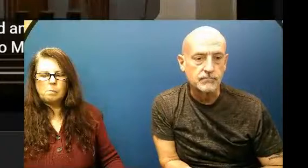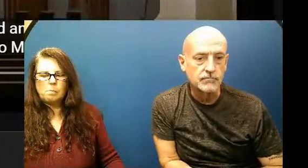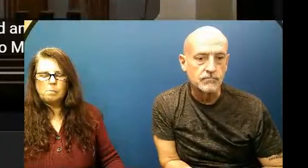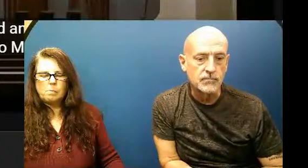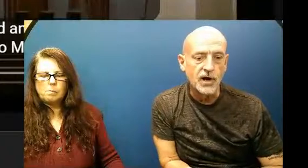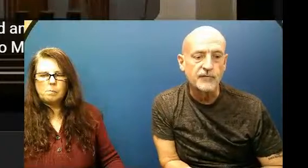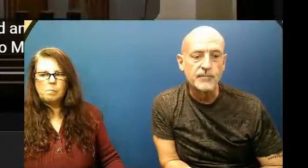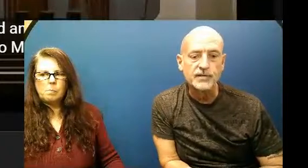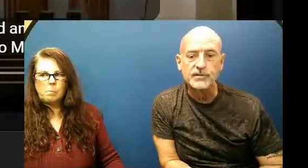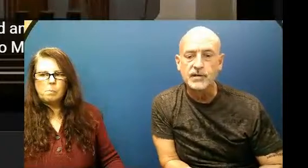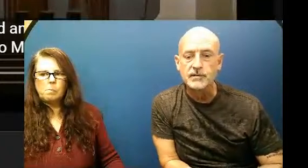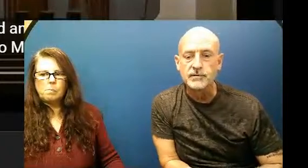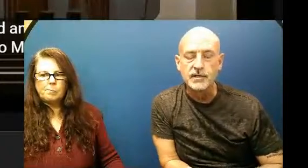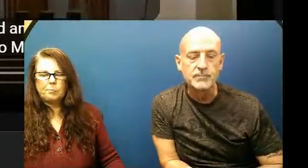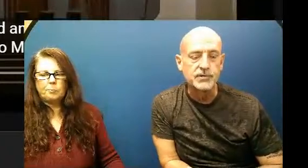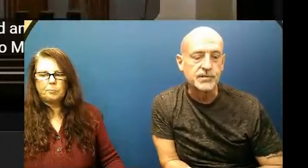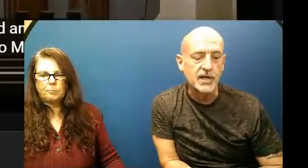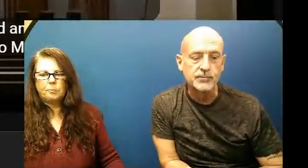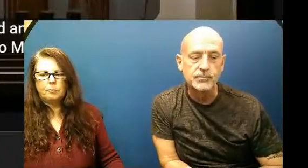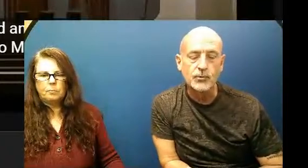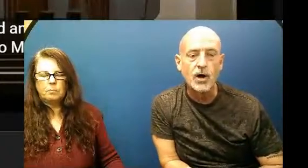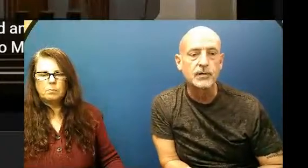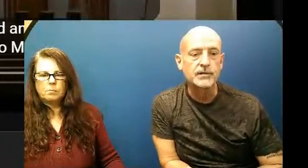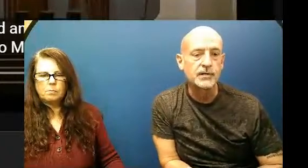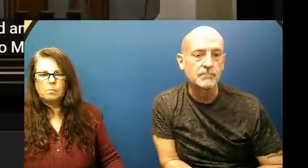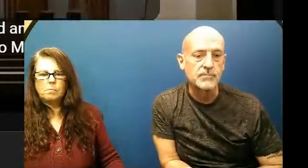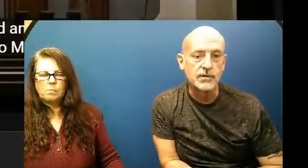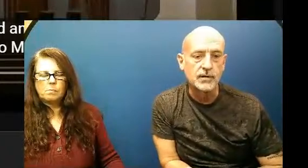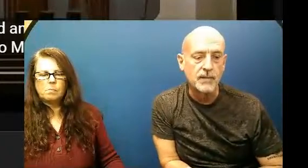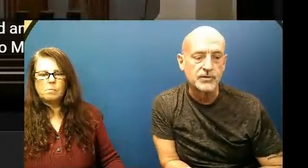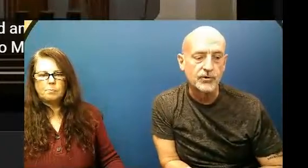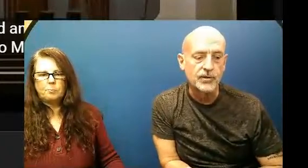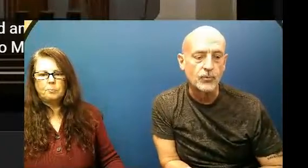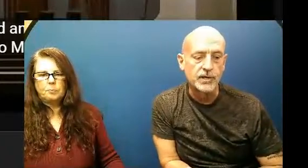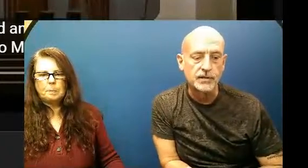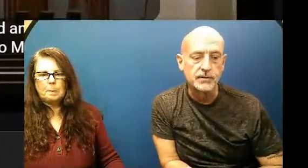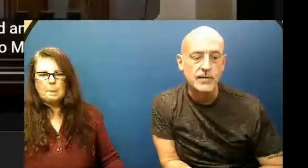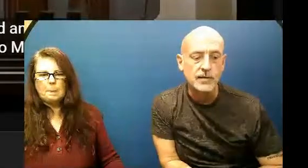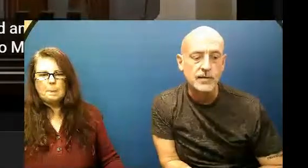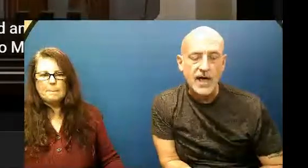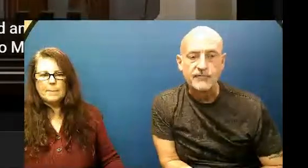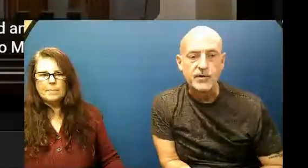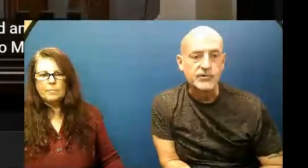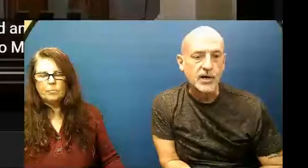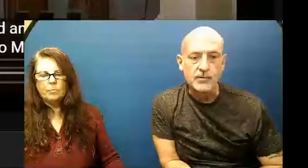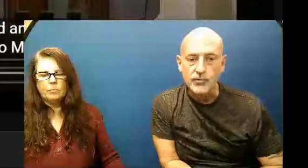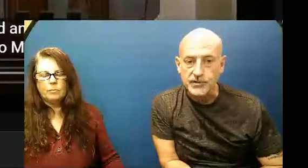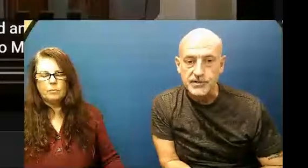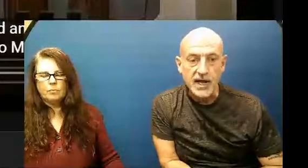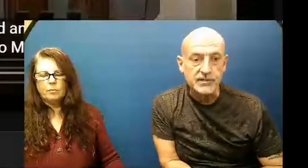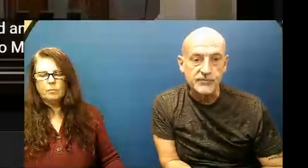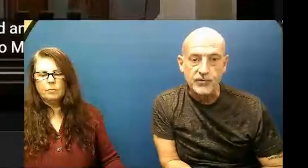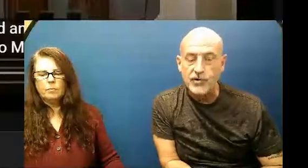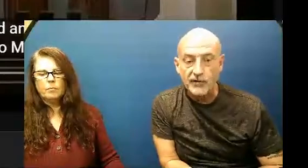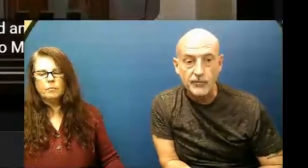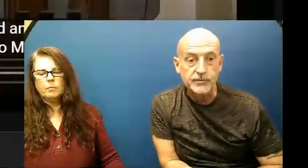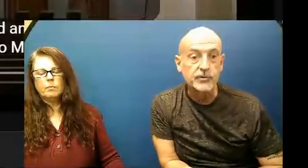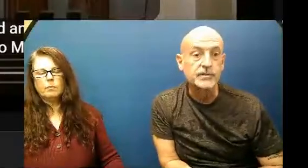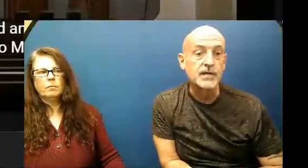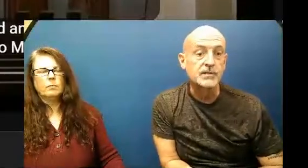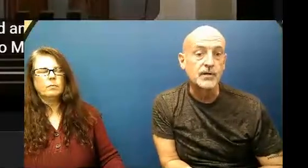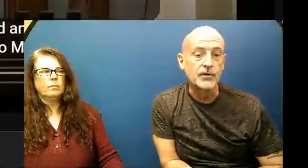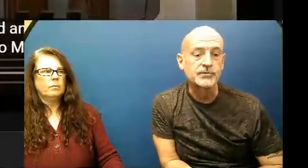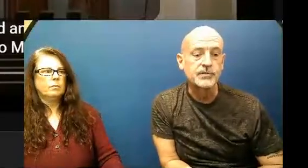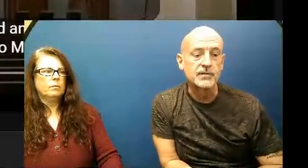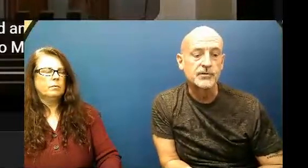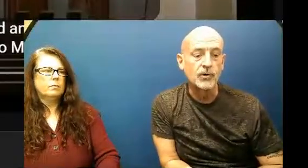foreign governments, to keep the states from squabbling, to make sure that we could have free trade between the states and free travel between